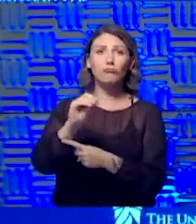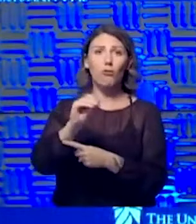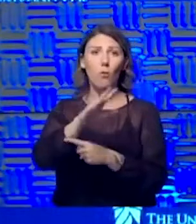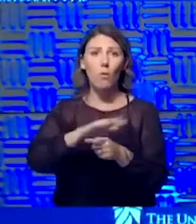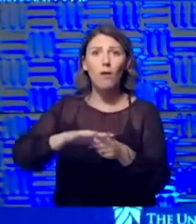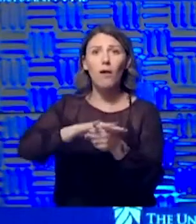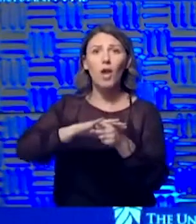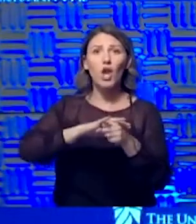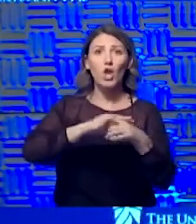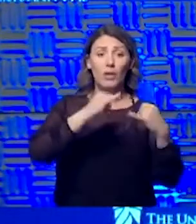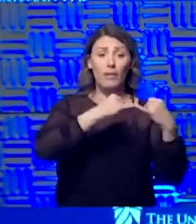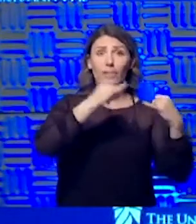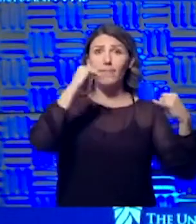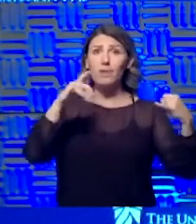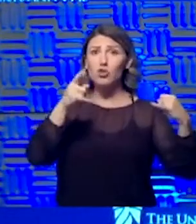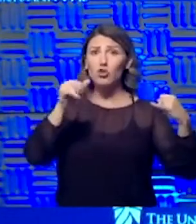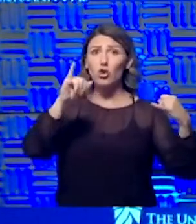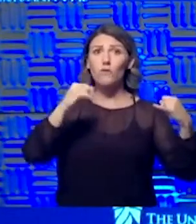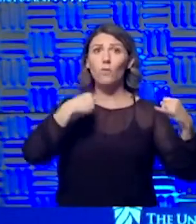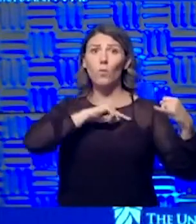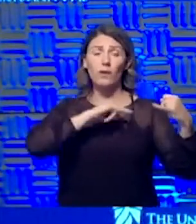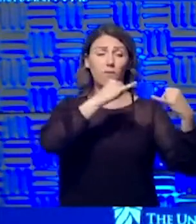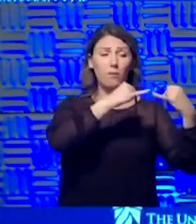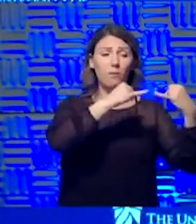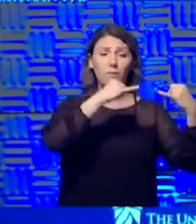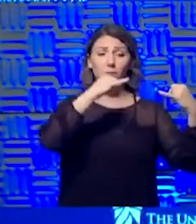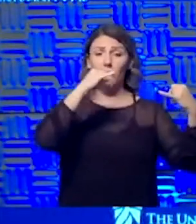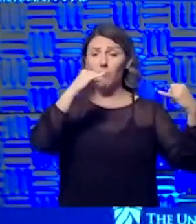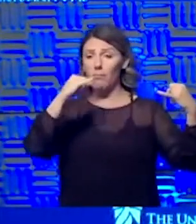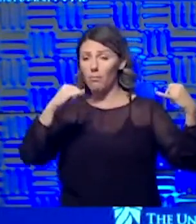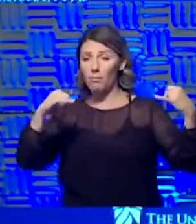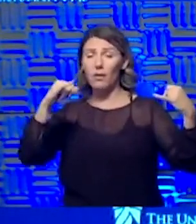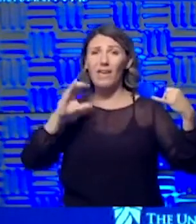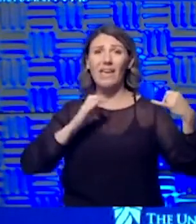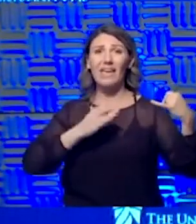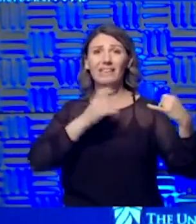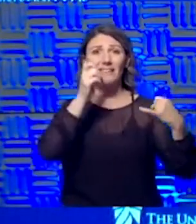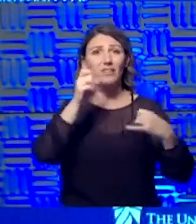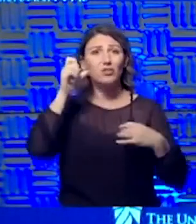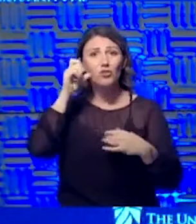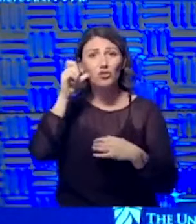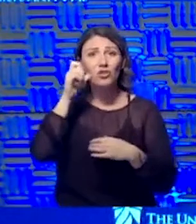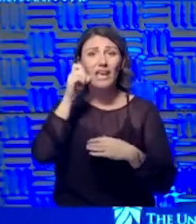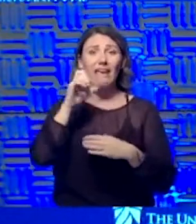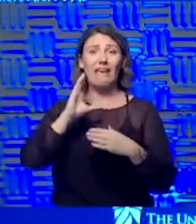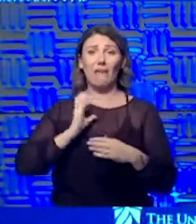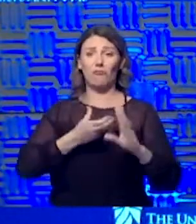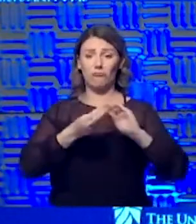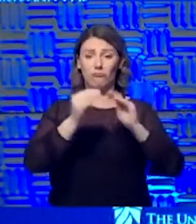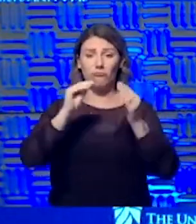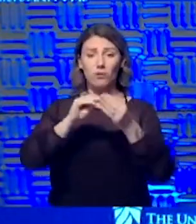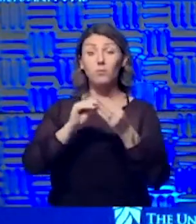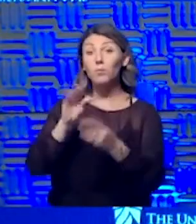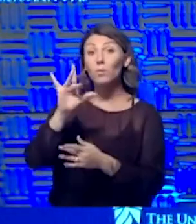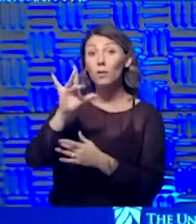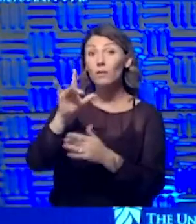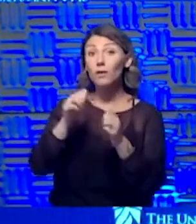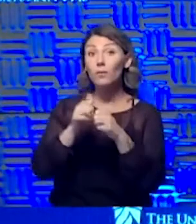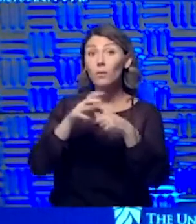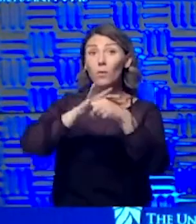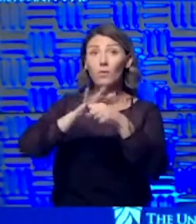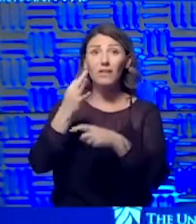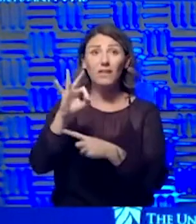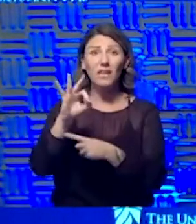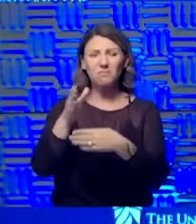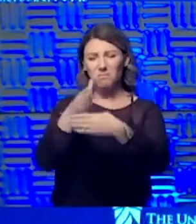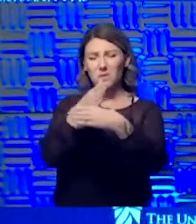curve and flattening the curve and seeing a low level. Yesterday, our census was 25 patients with COVID-19. You know, we've been between 20 and